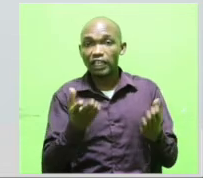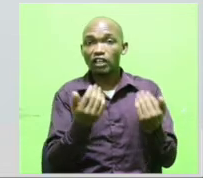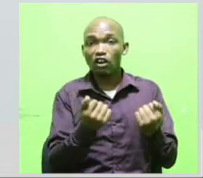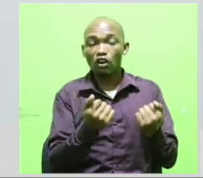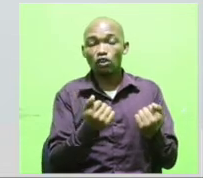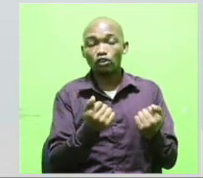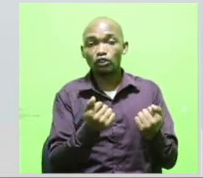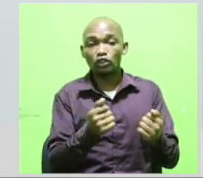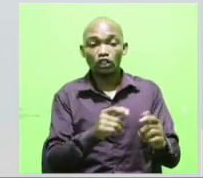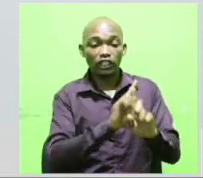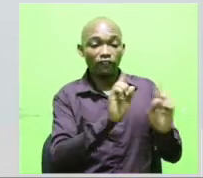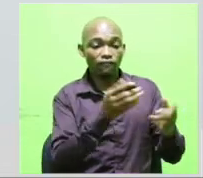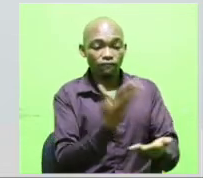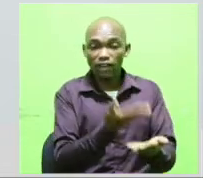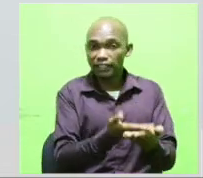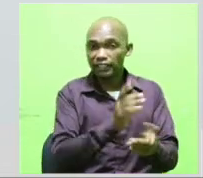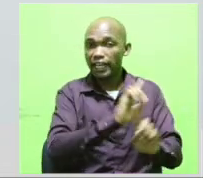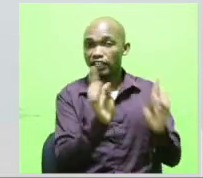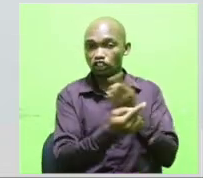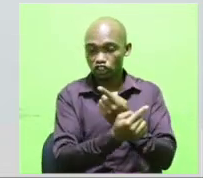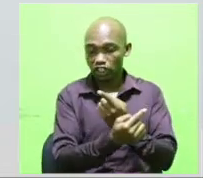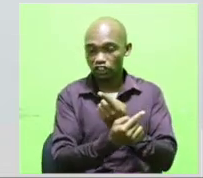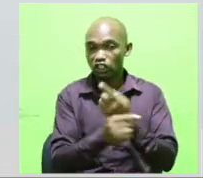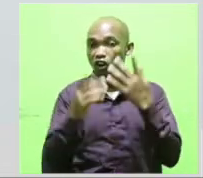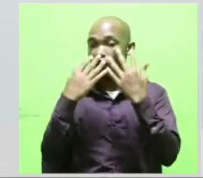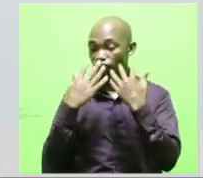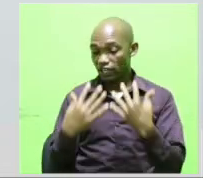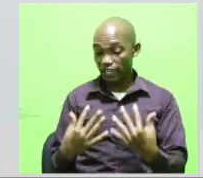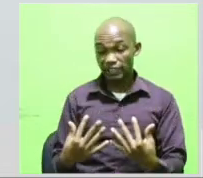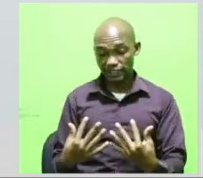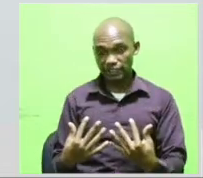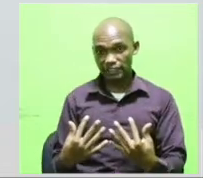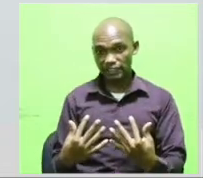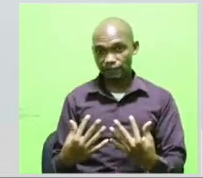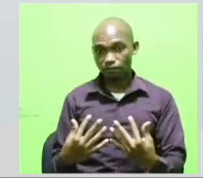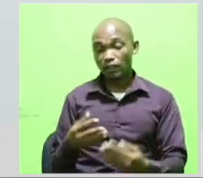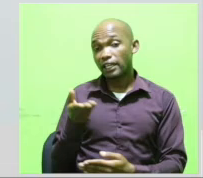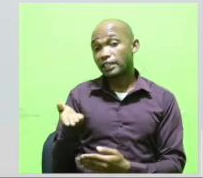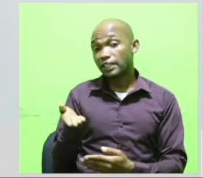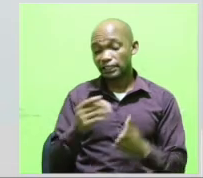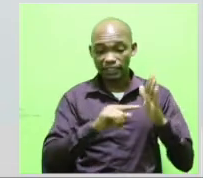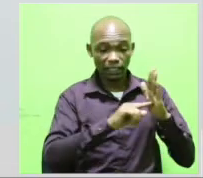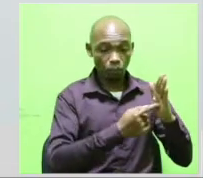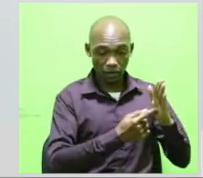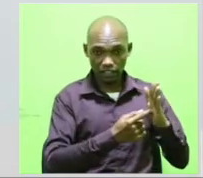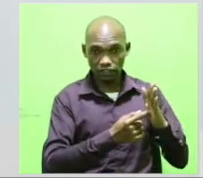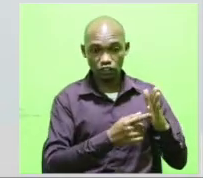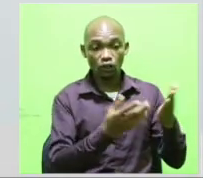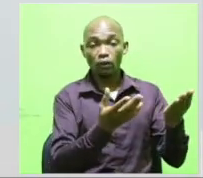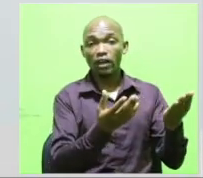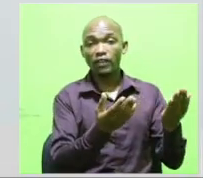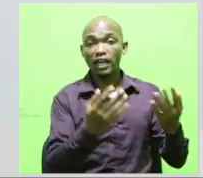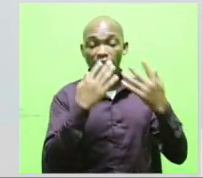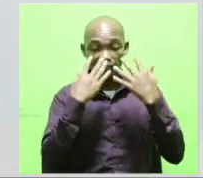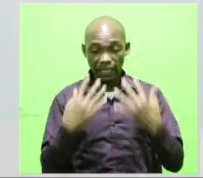have to diffuse and allowing a faster exchange of gases. In other words, we can say that is the point where